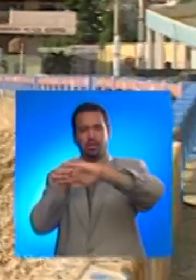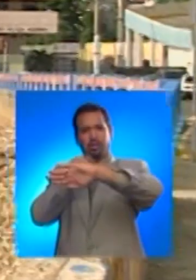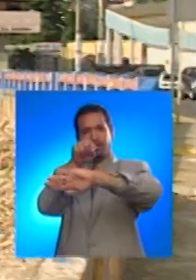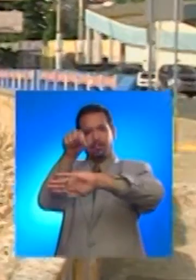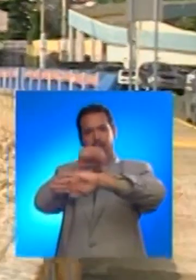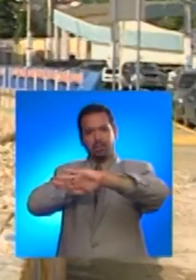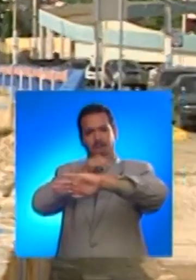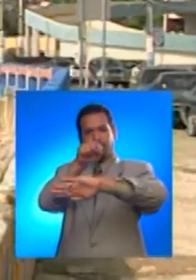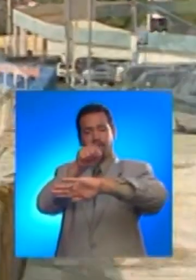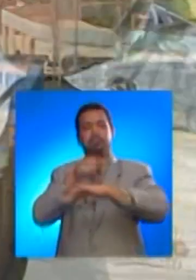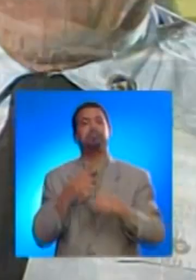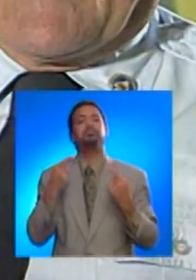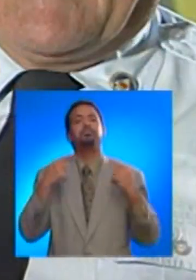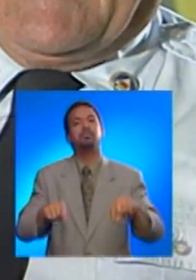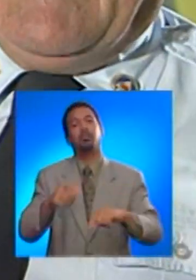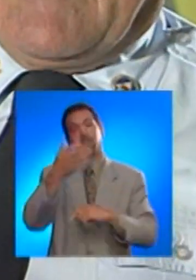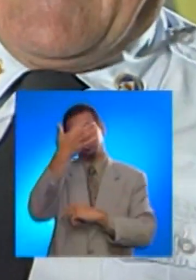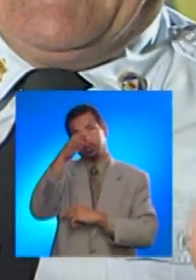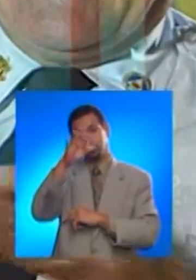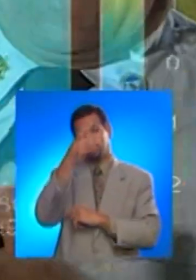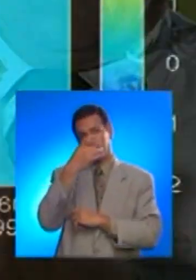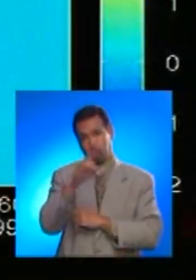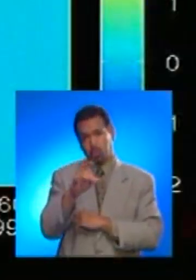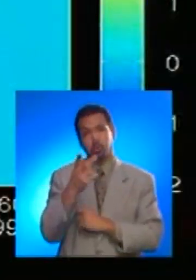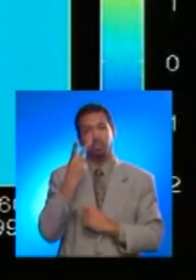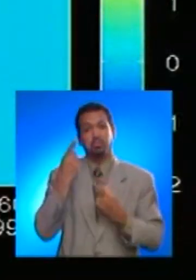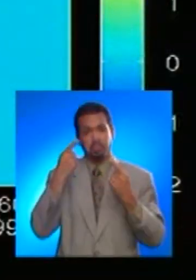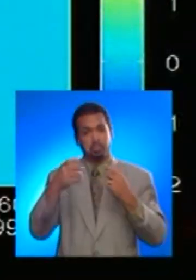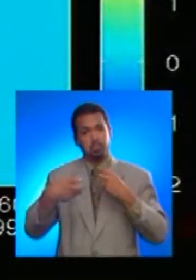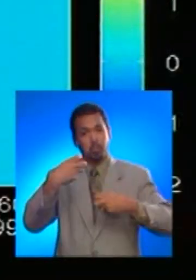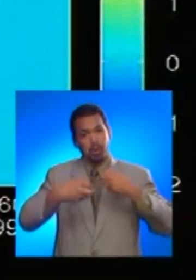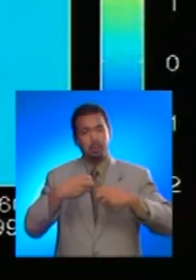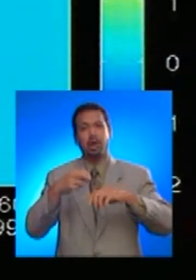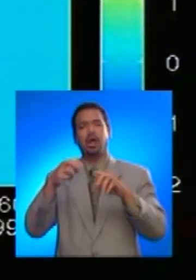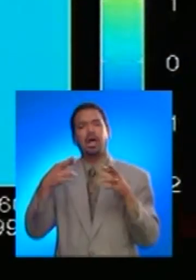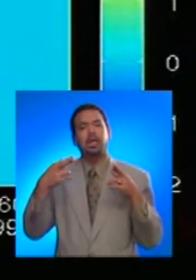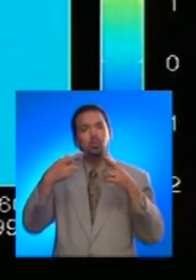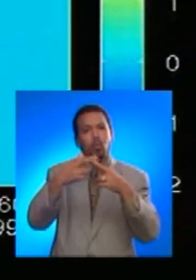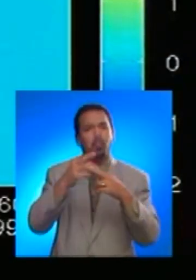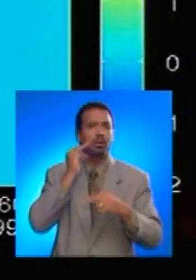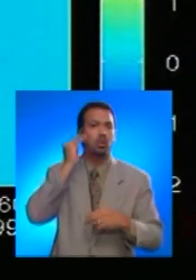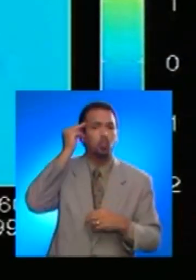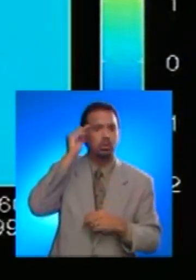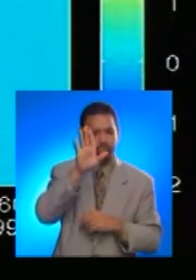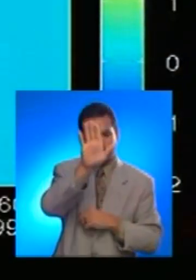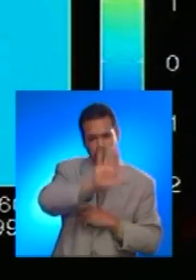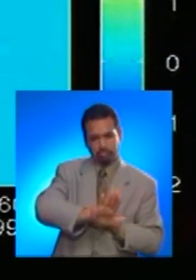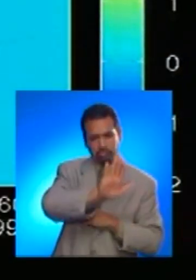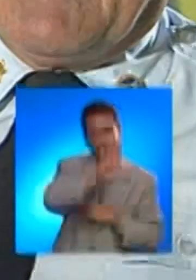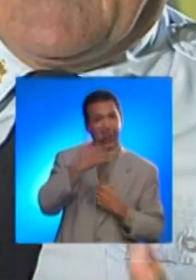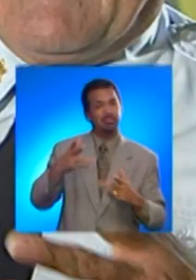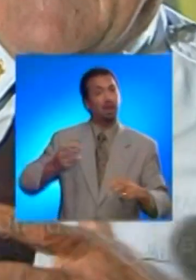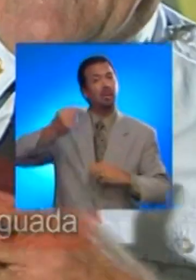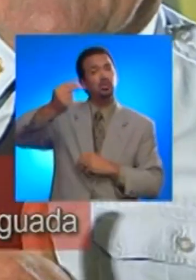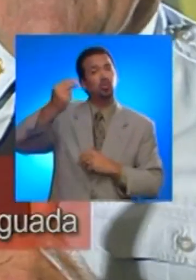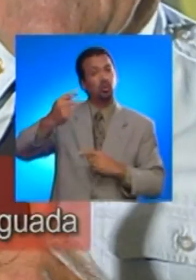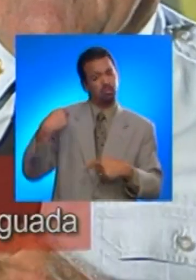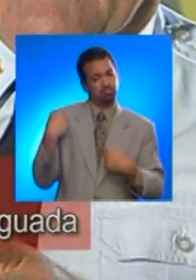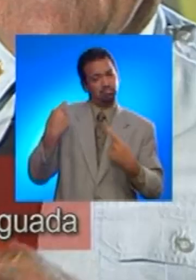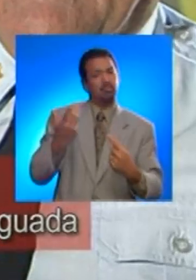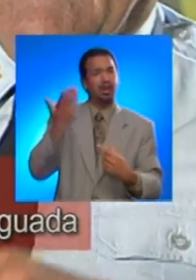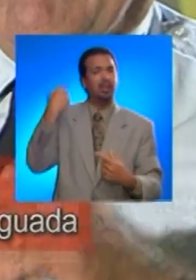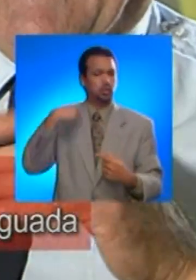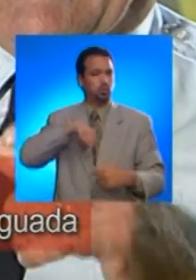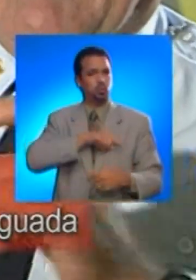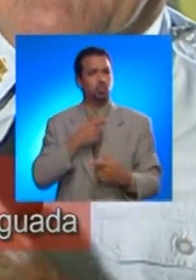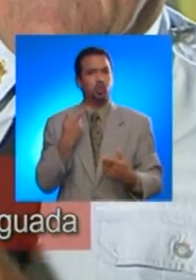The 1918 tsunami created a gigantic wave that affected the coastline of Aguada, Aguadilla, Rincón, and